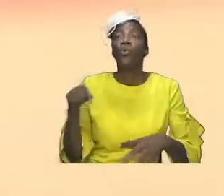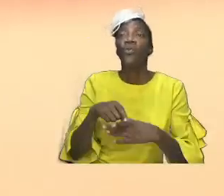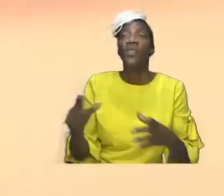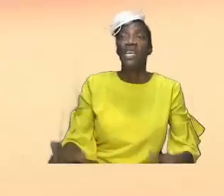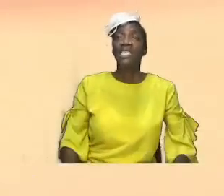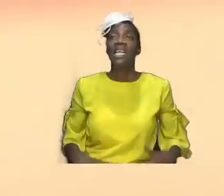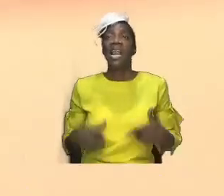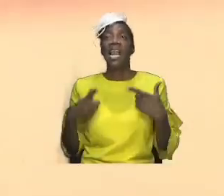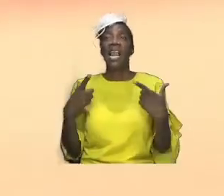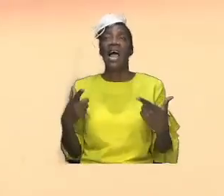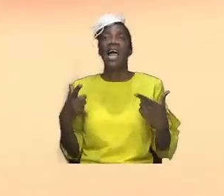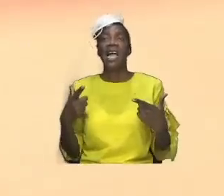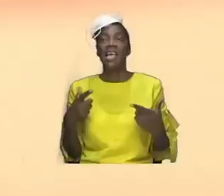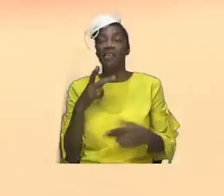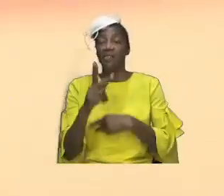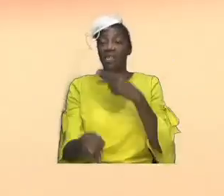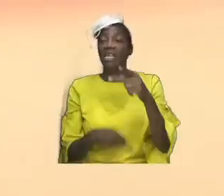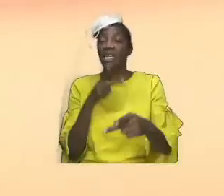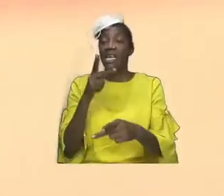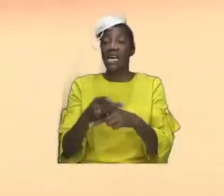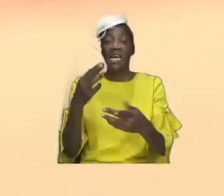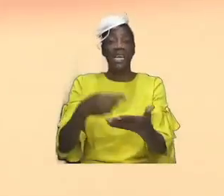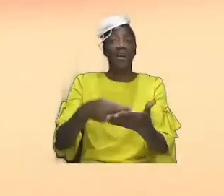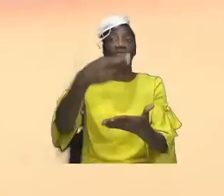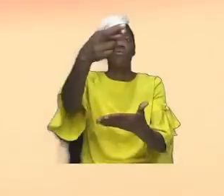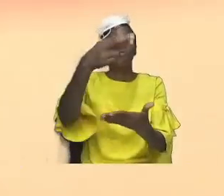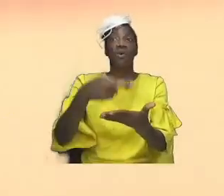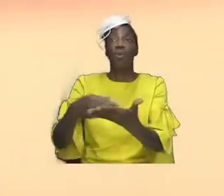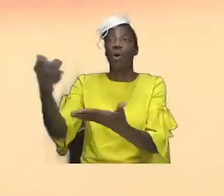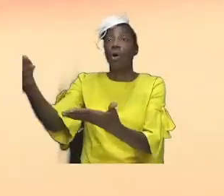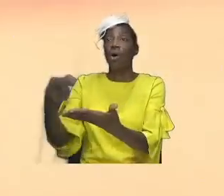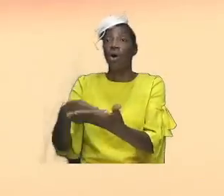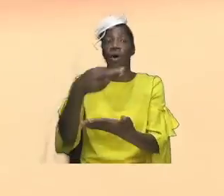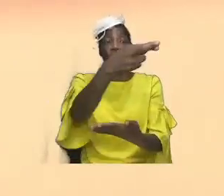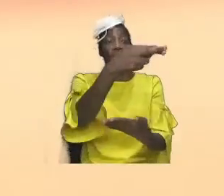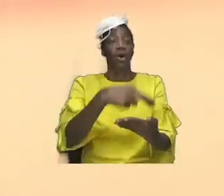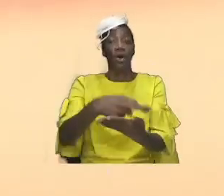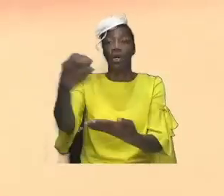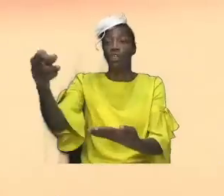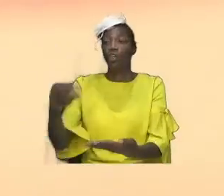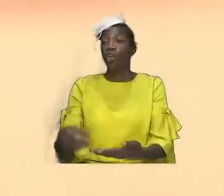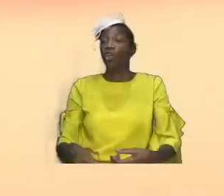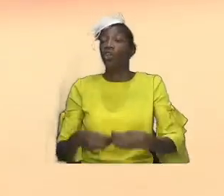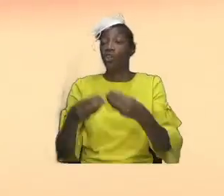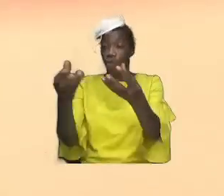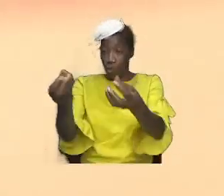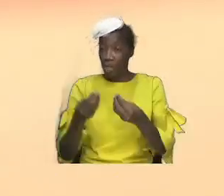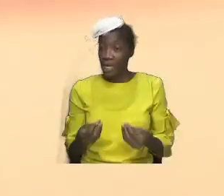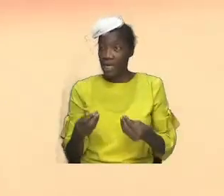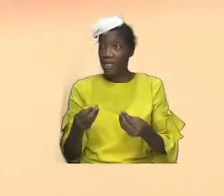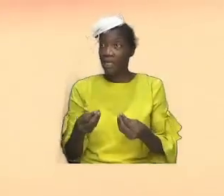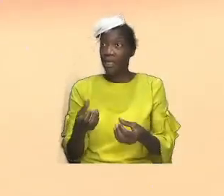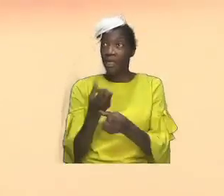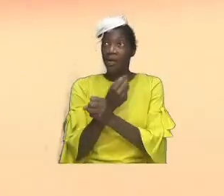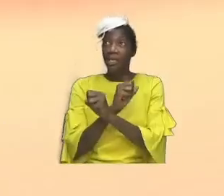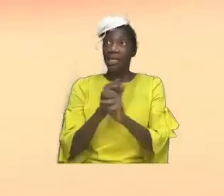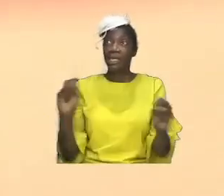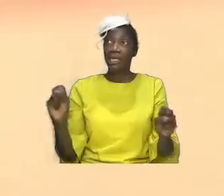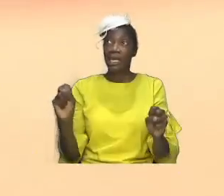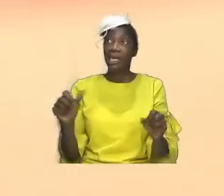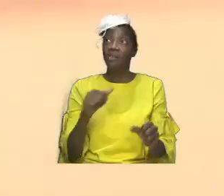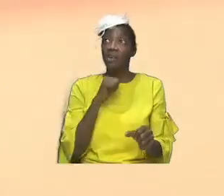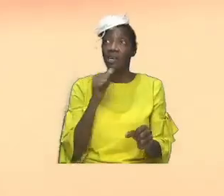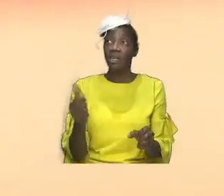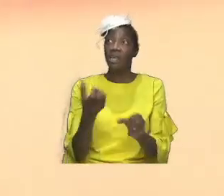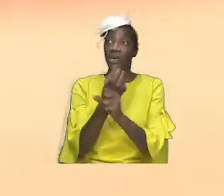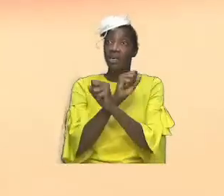going to determine the kind of rewards that we get. So for the saved and the unsaved, this